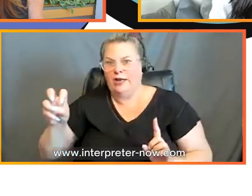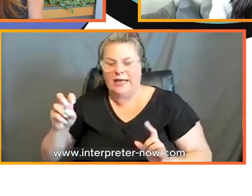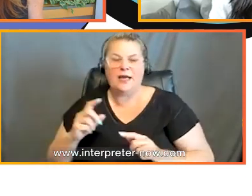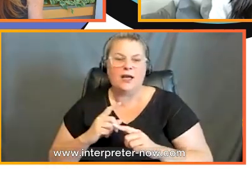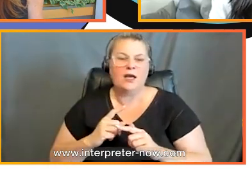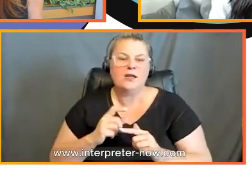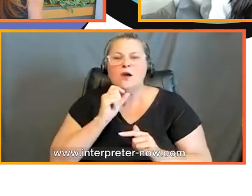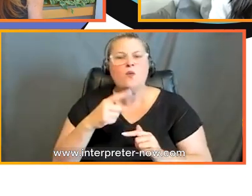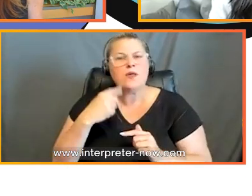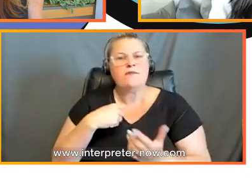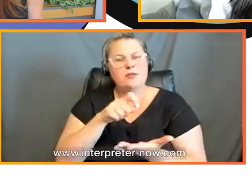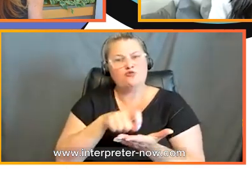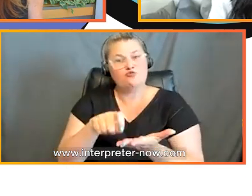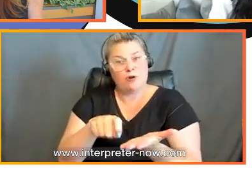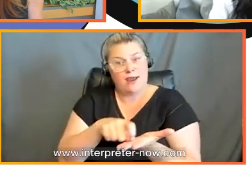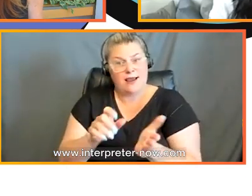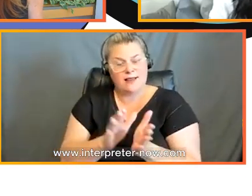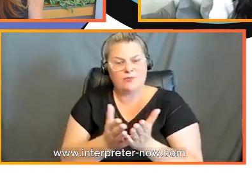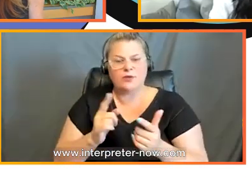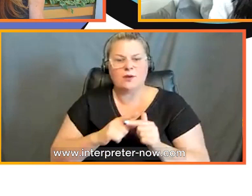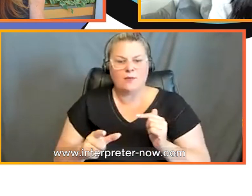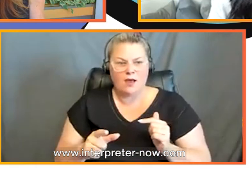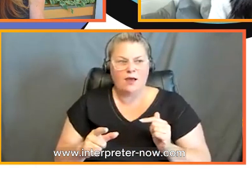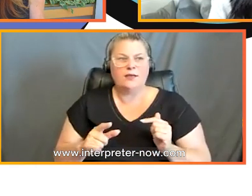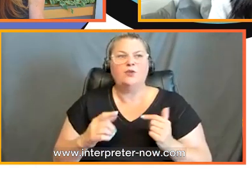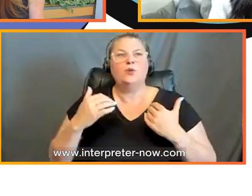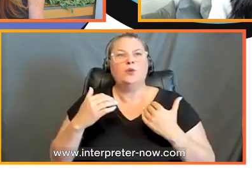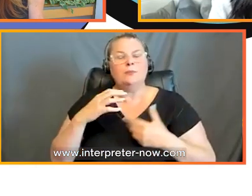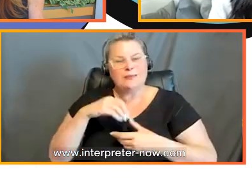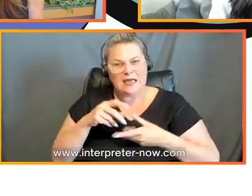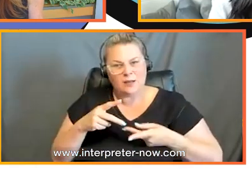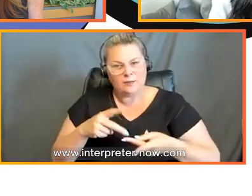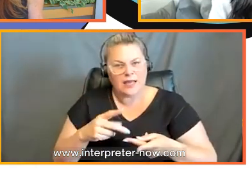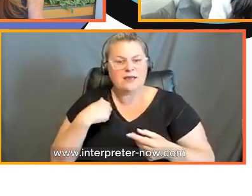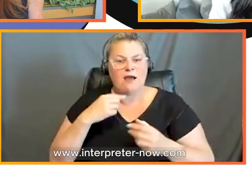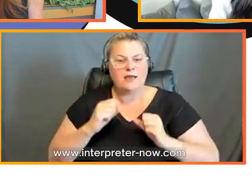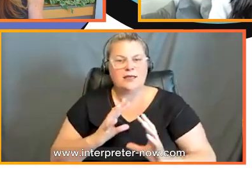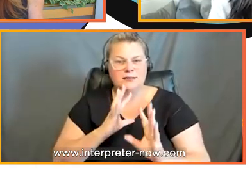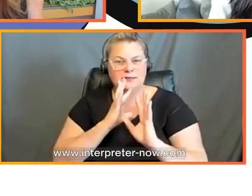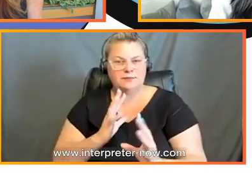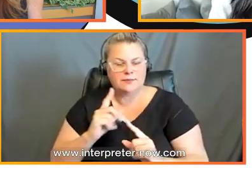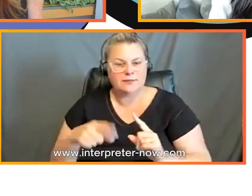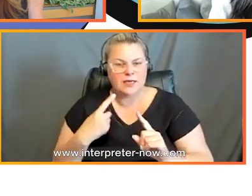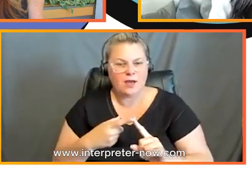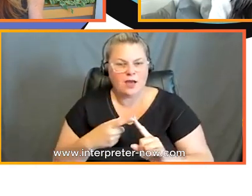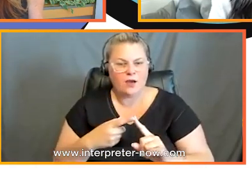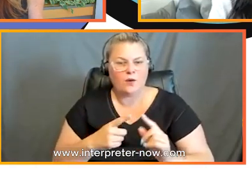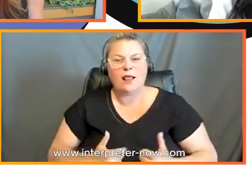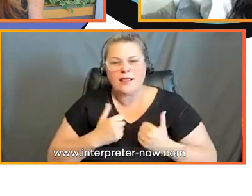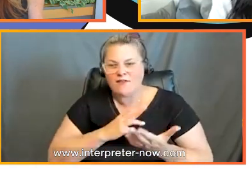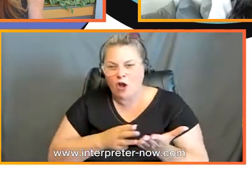come to a place where I can speak about living authentically and working authentically